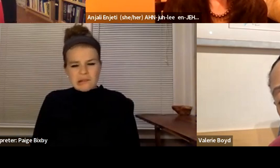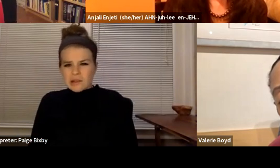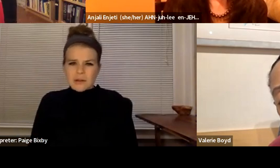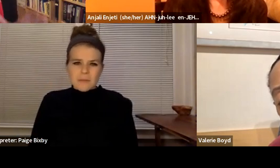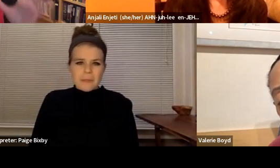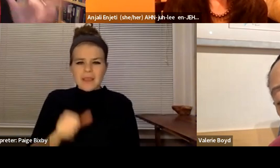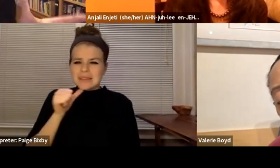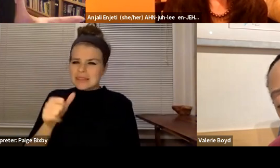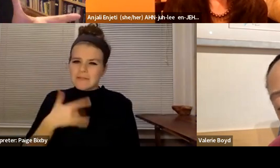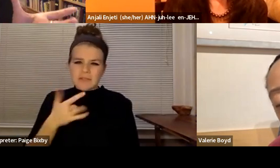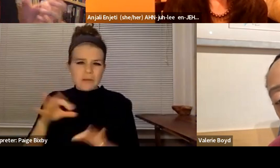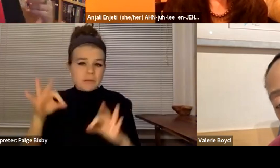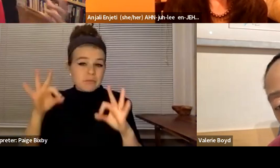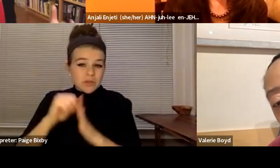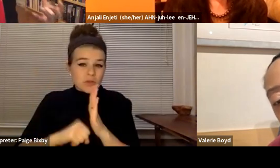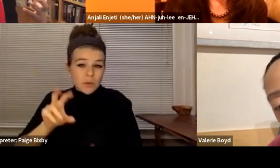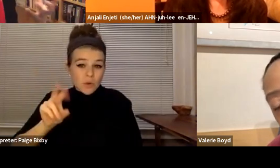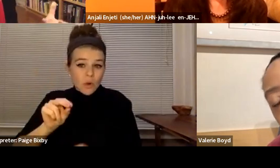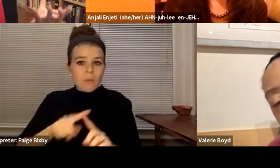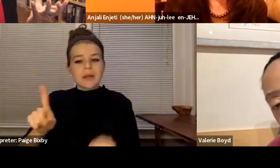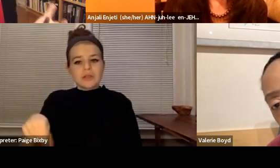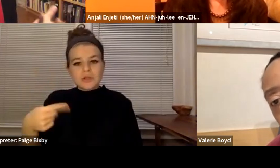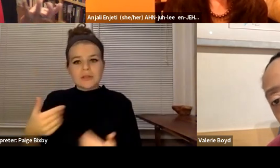it didn't feel like a perfect script, but just to have it there, just to have